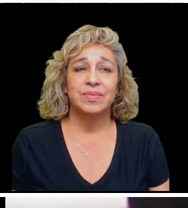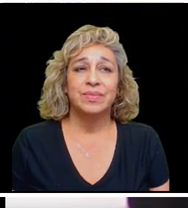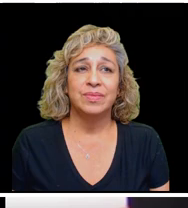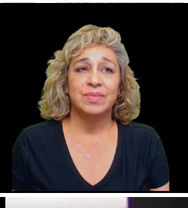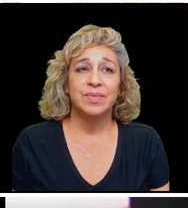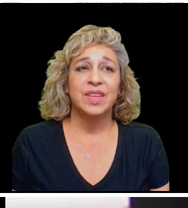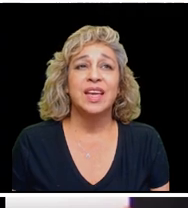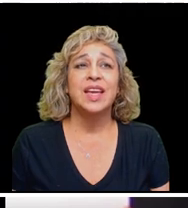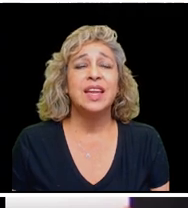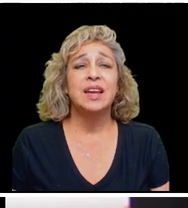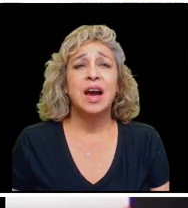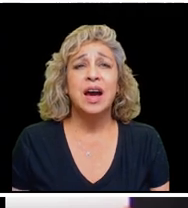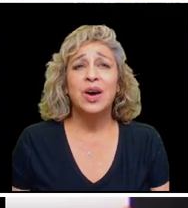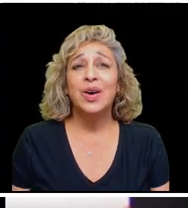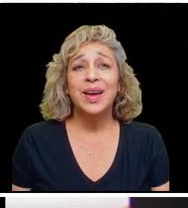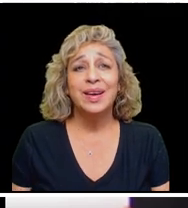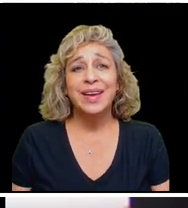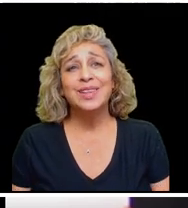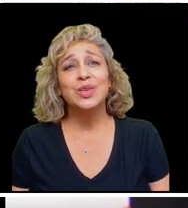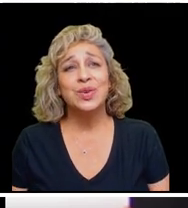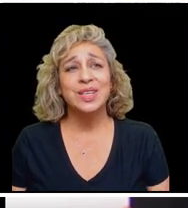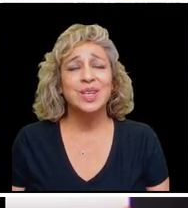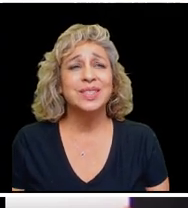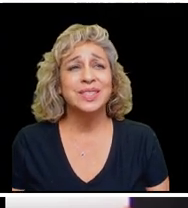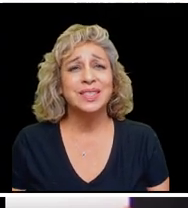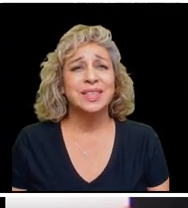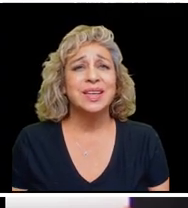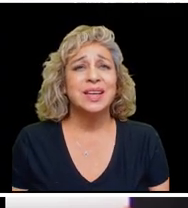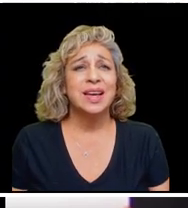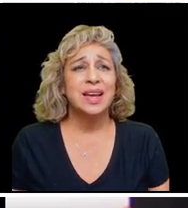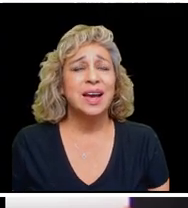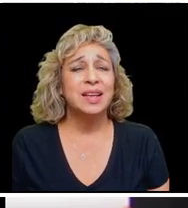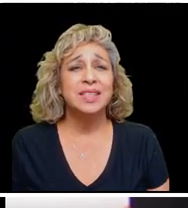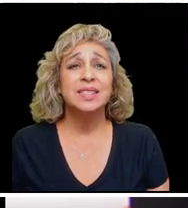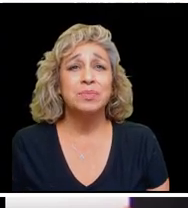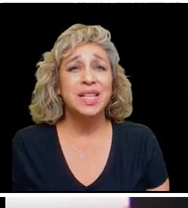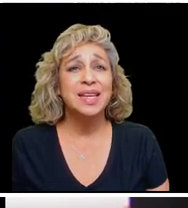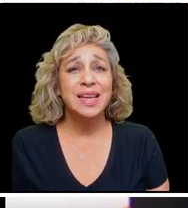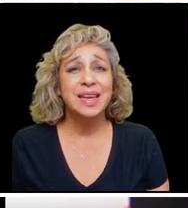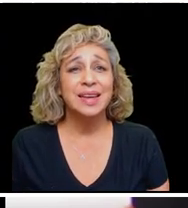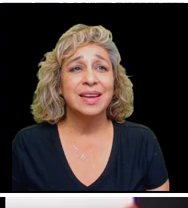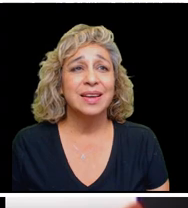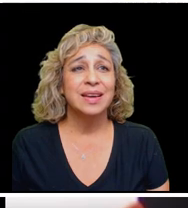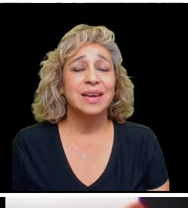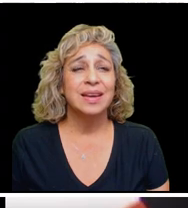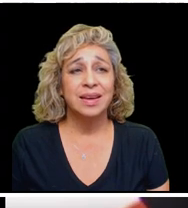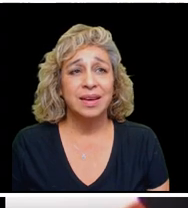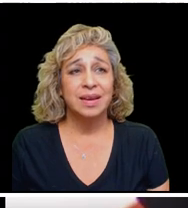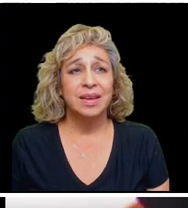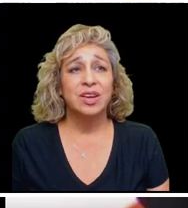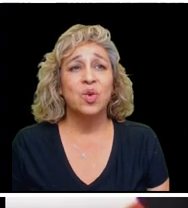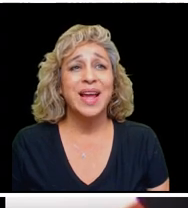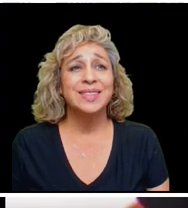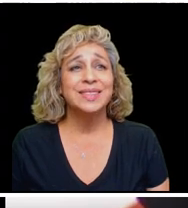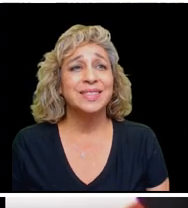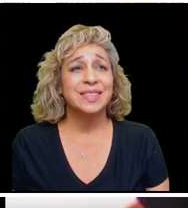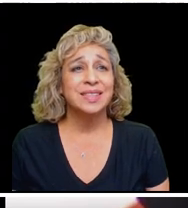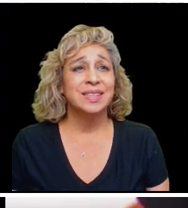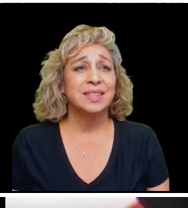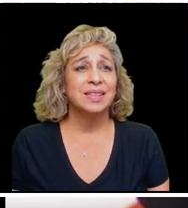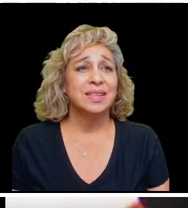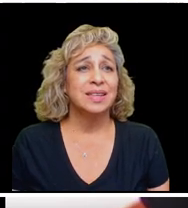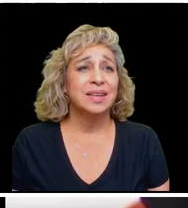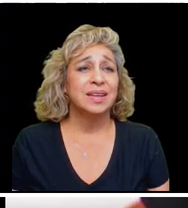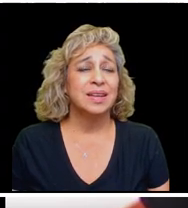in elder adults disability grants